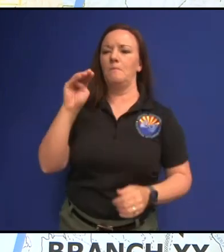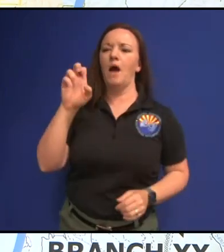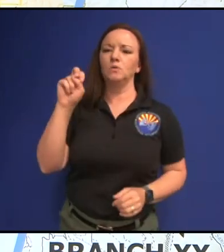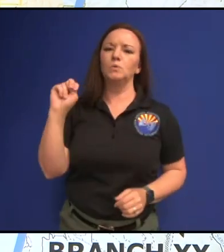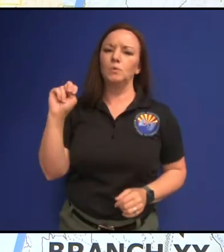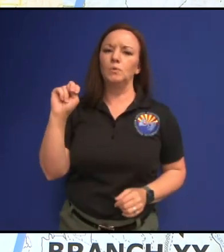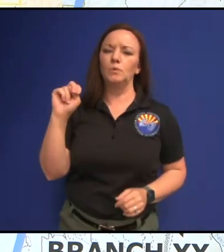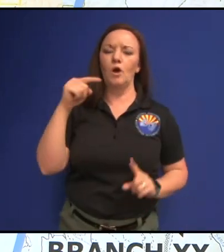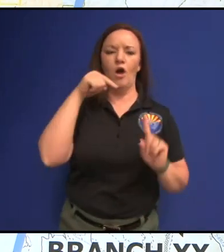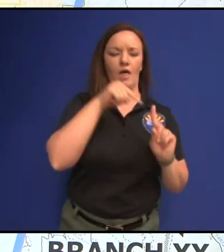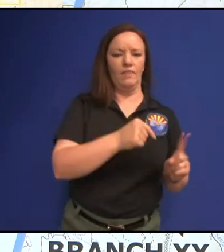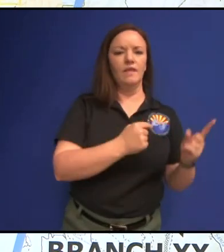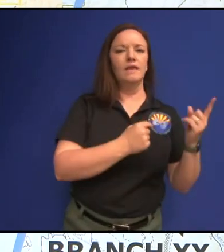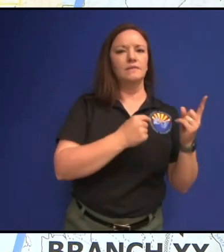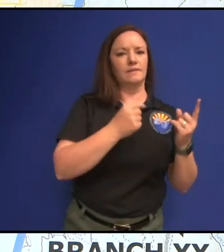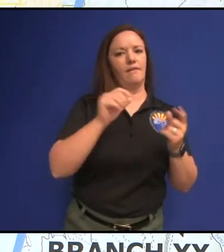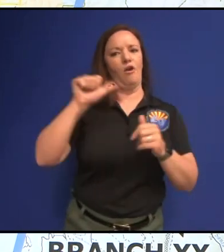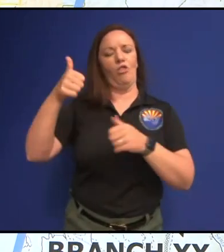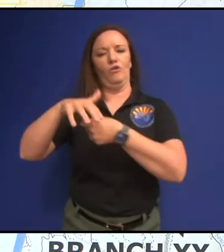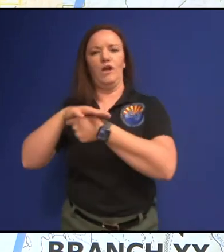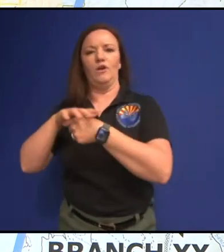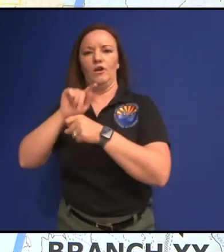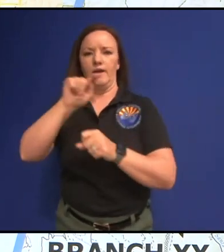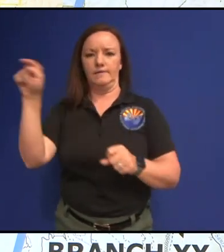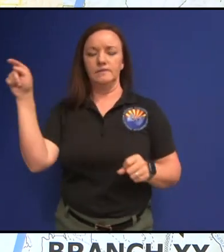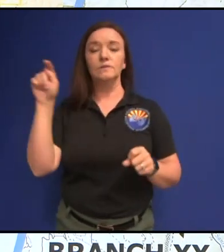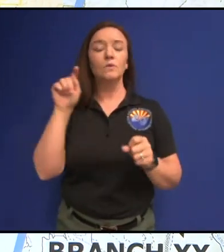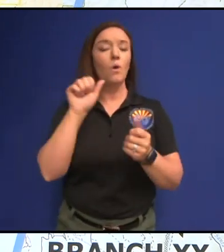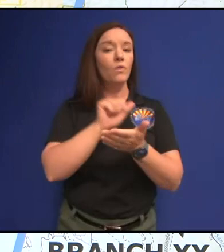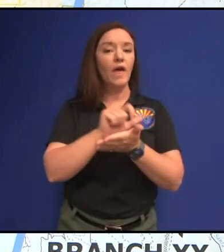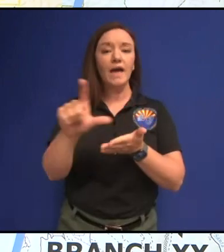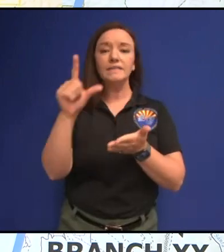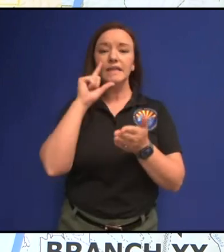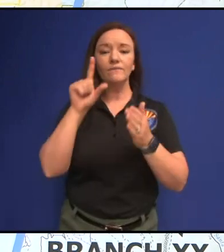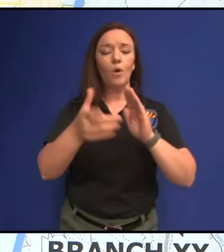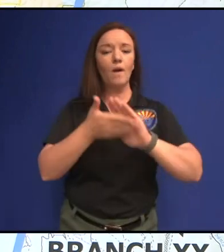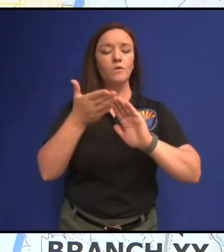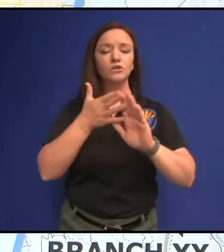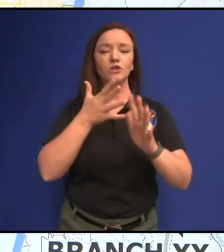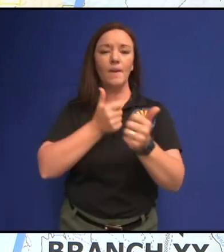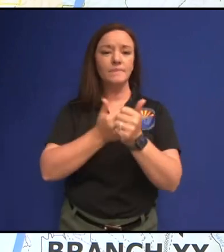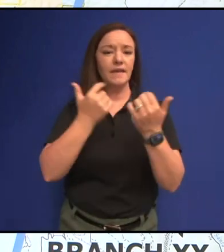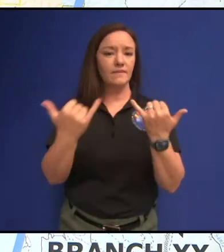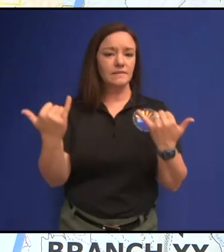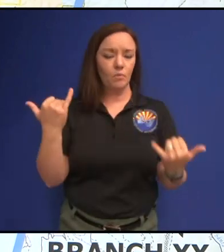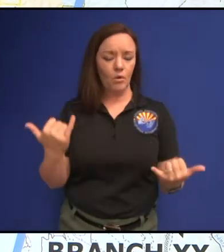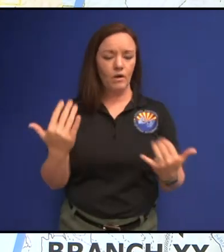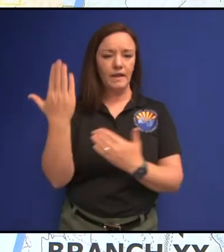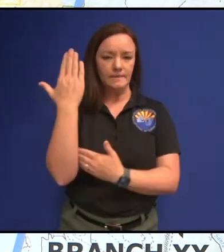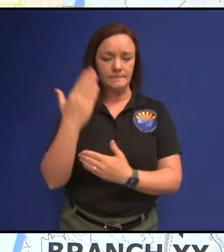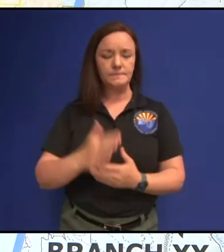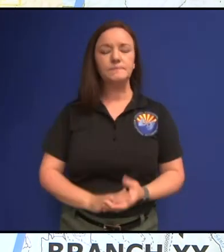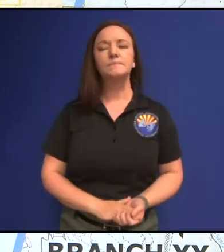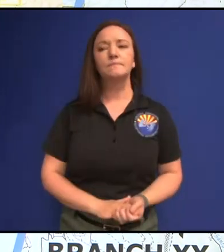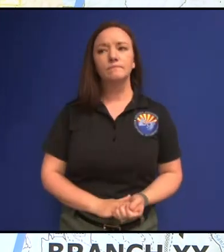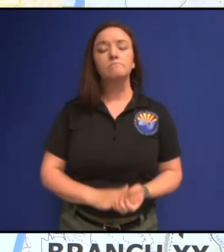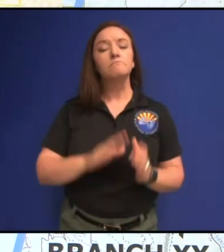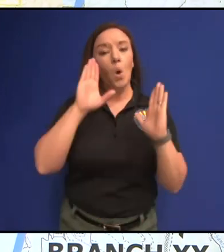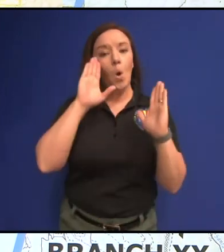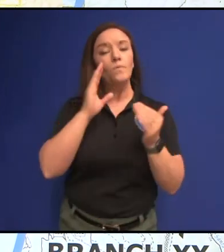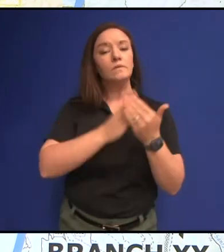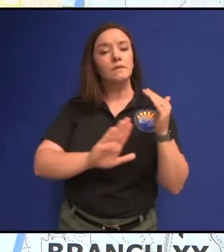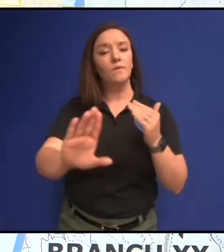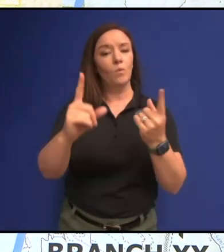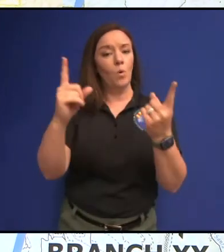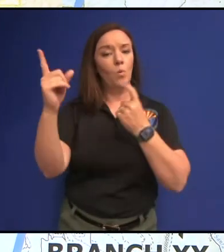on the other parts I was talking about. So that's it for the operational update this morning, and hopefully that answers some of the questions.